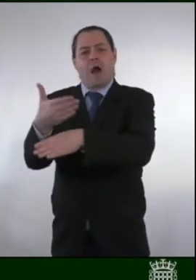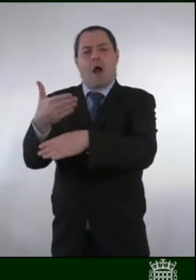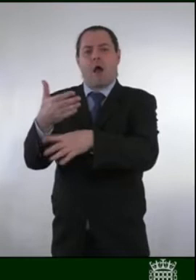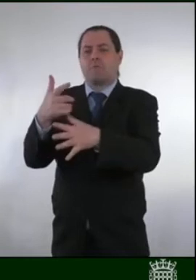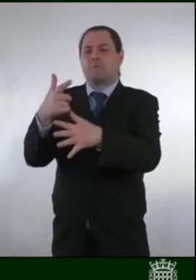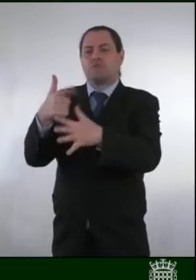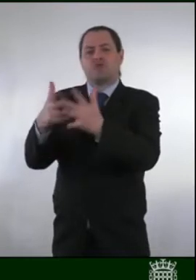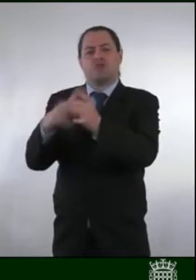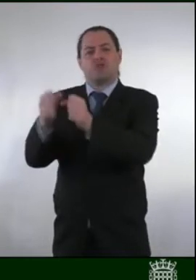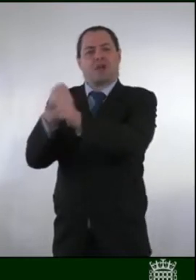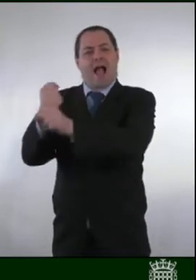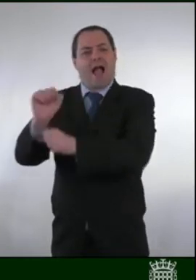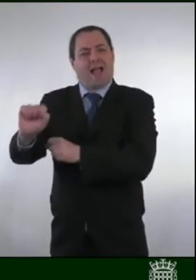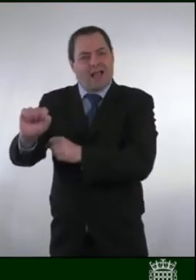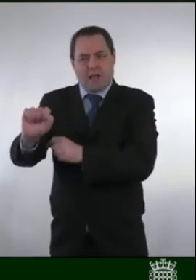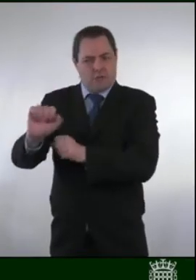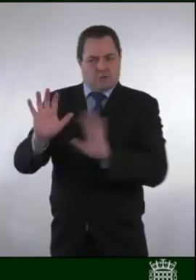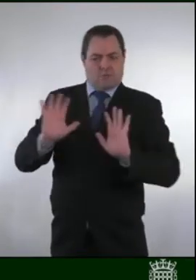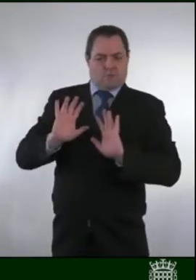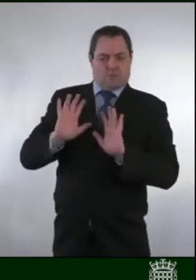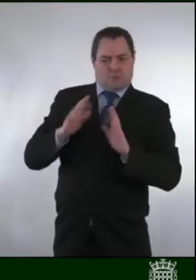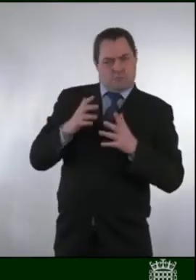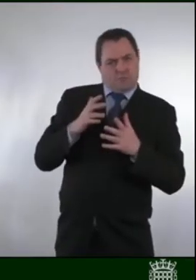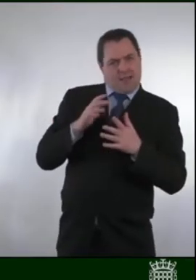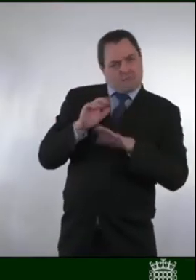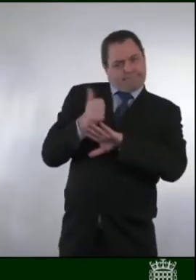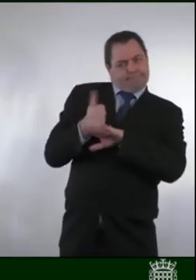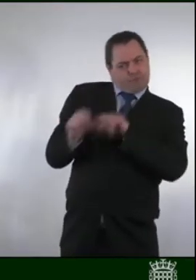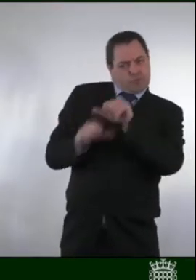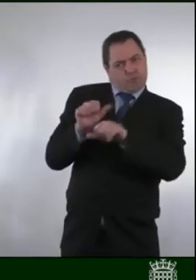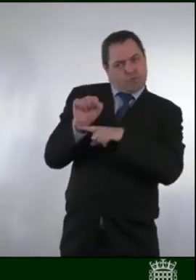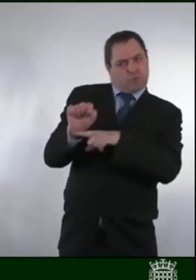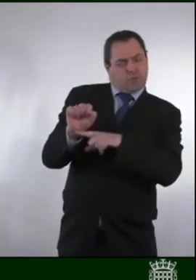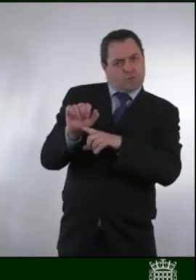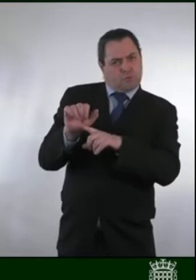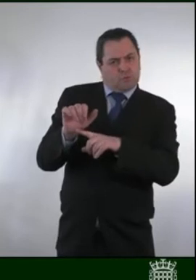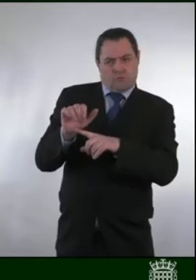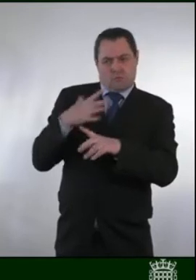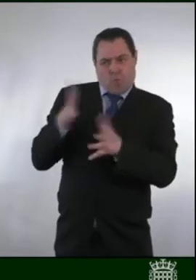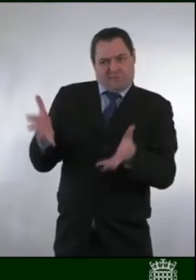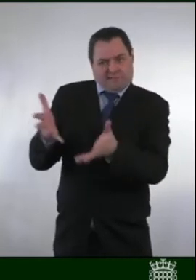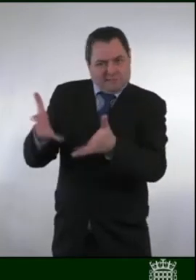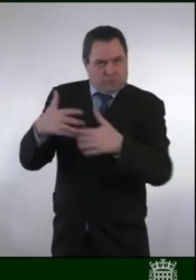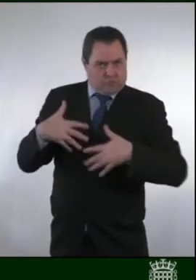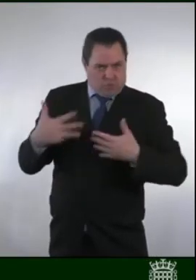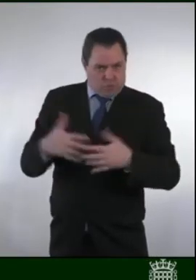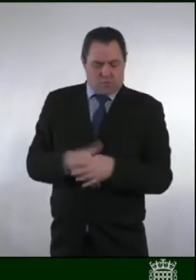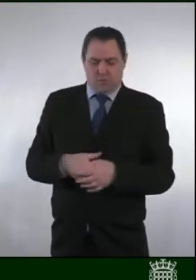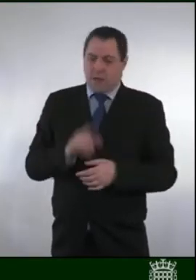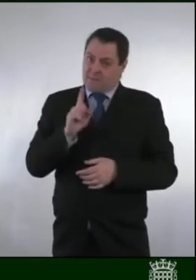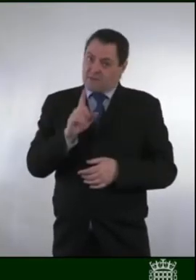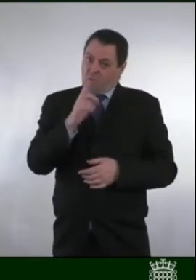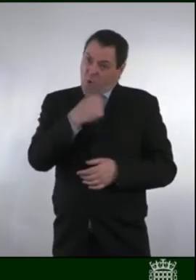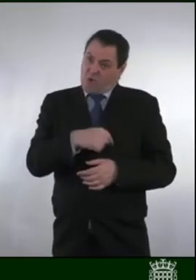measures the steps we are taking against what is happening. But what I might ask him, in all sincerity,